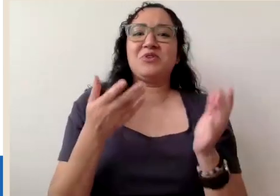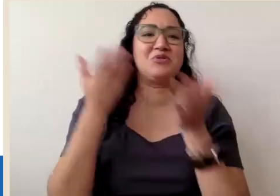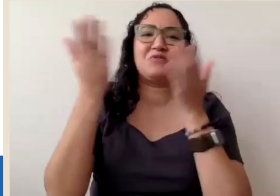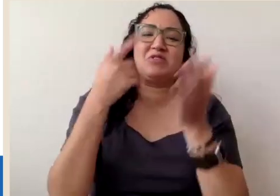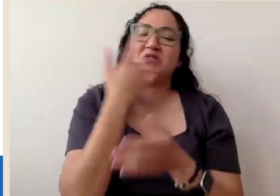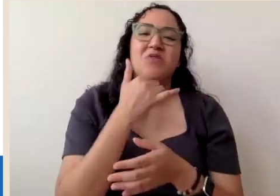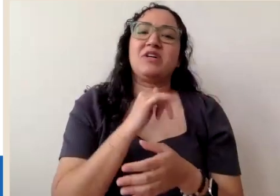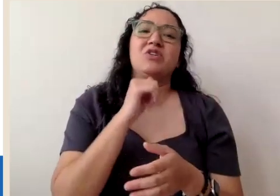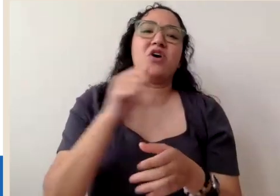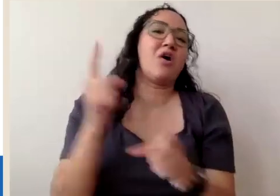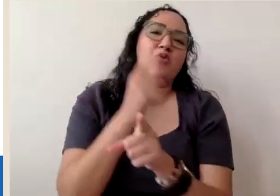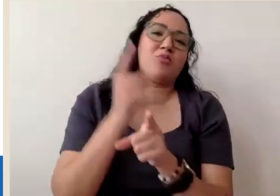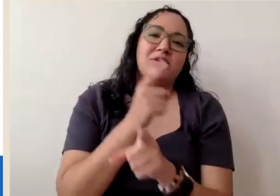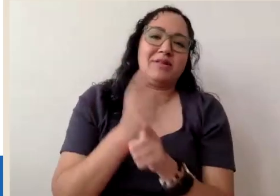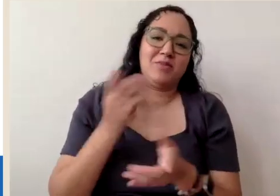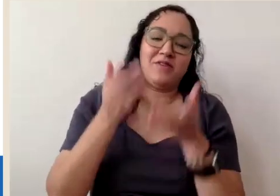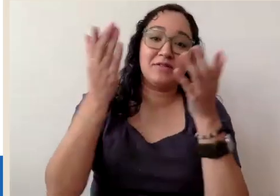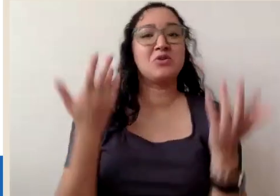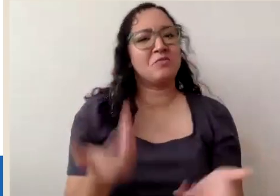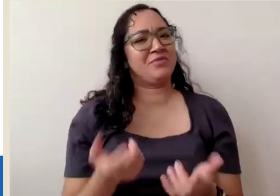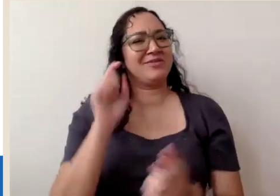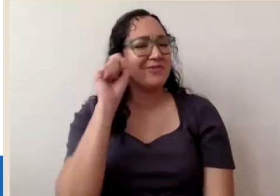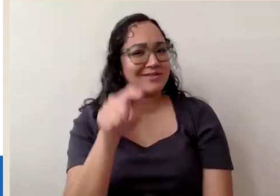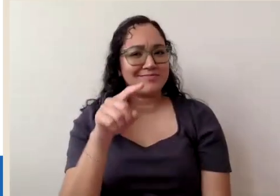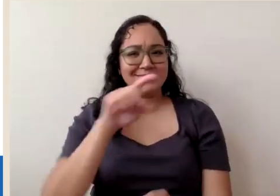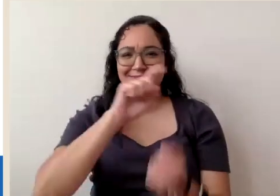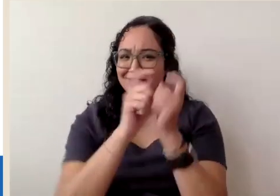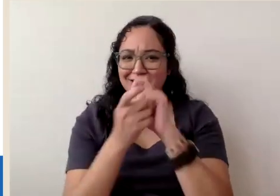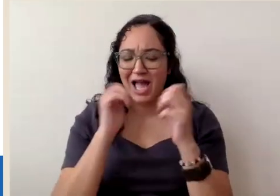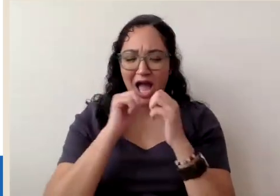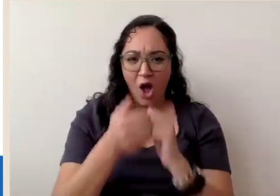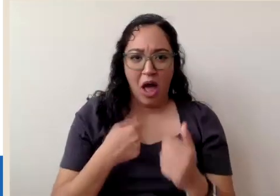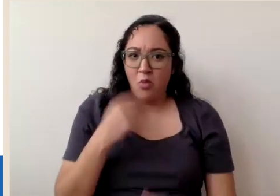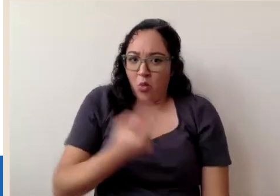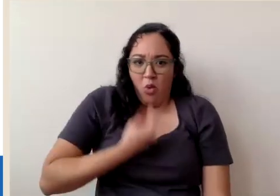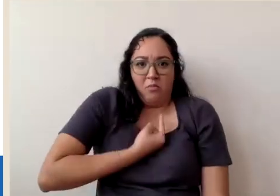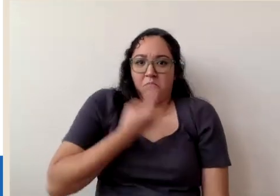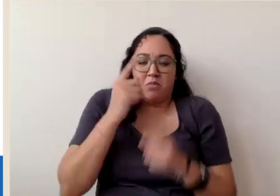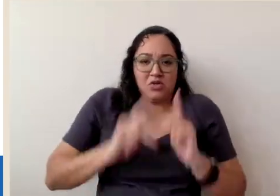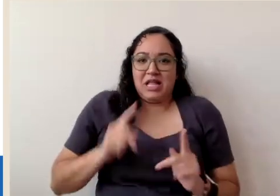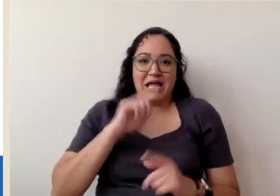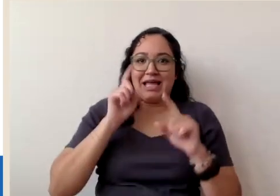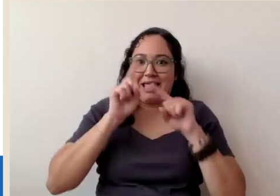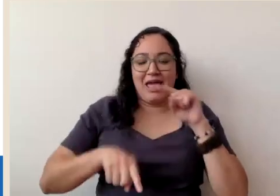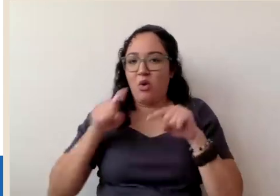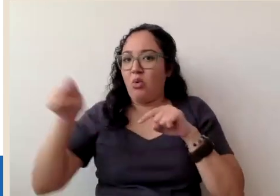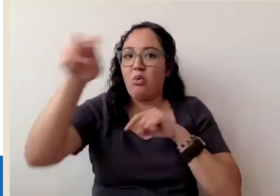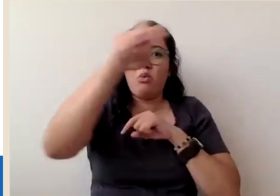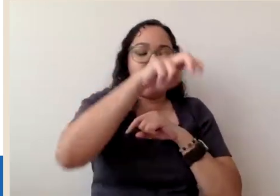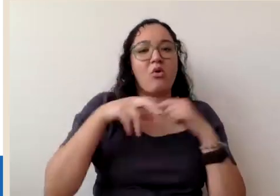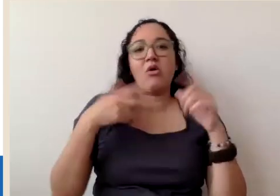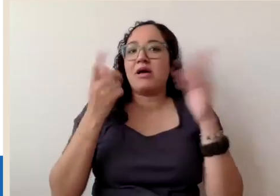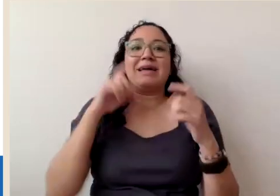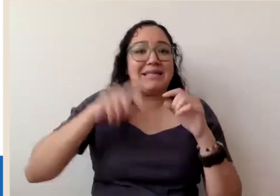things like that. The question is, how do we change this? I'm one person. I can't be all around the school. There's a huge need here. We need more